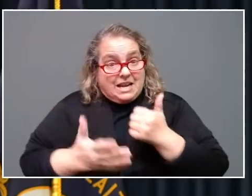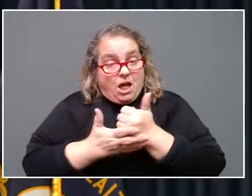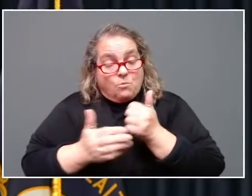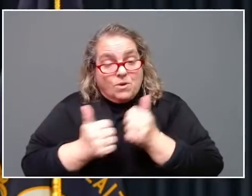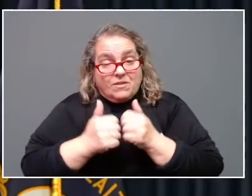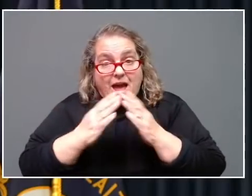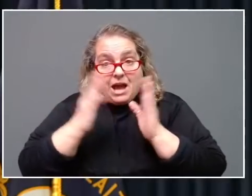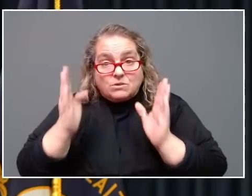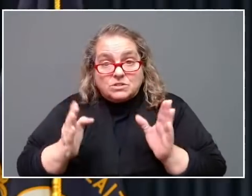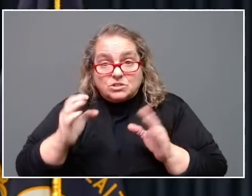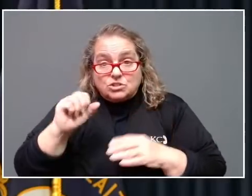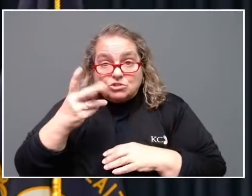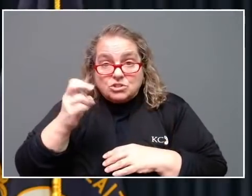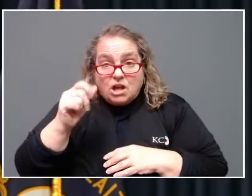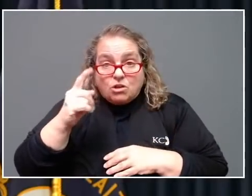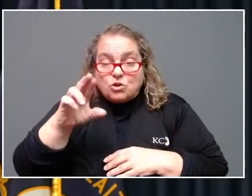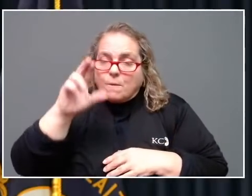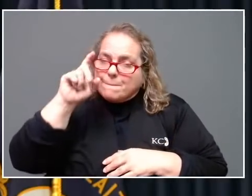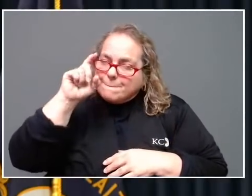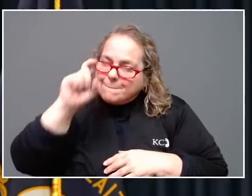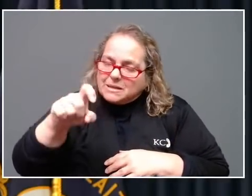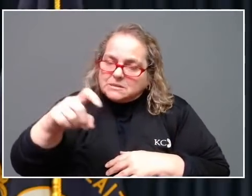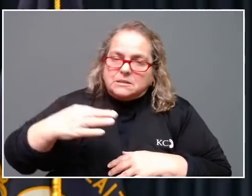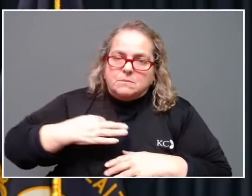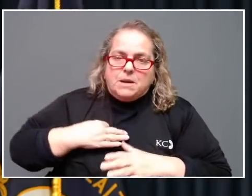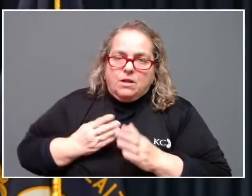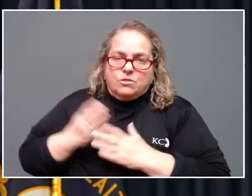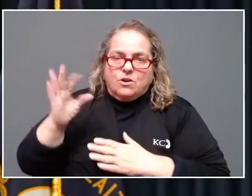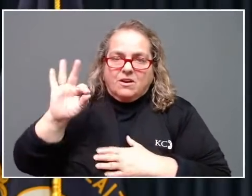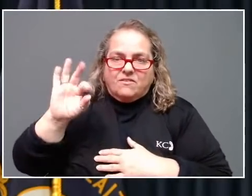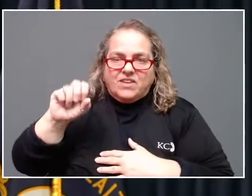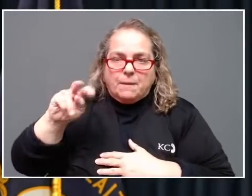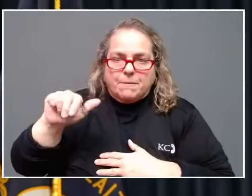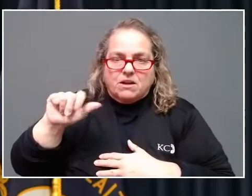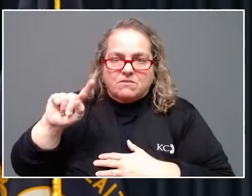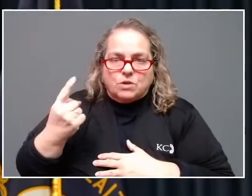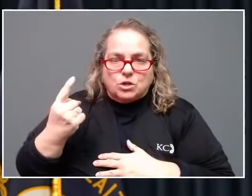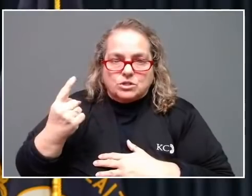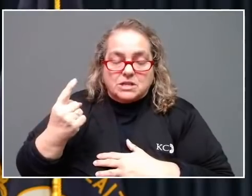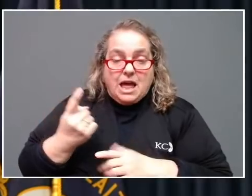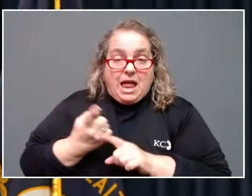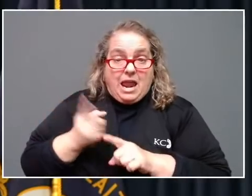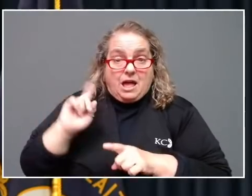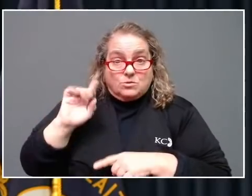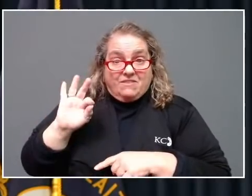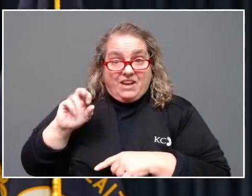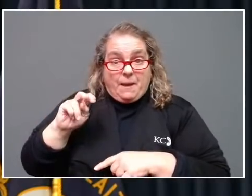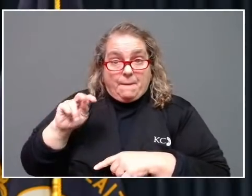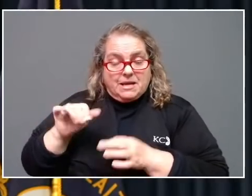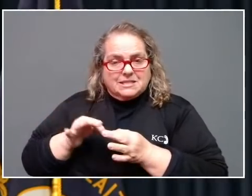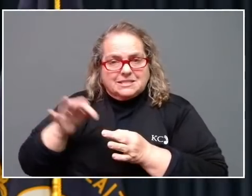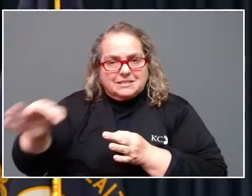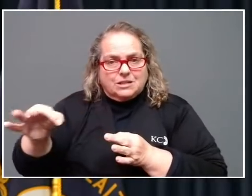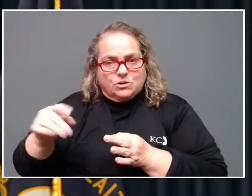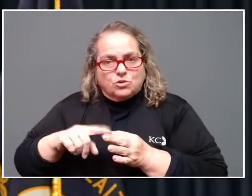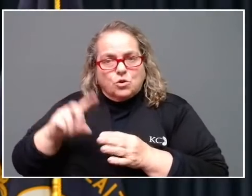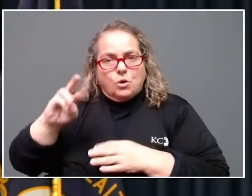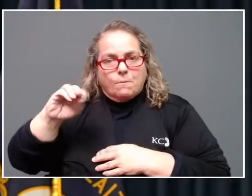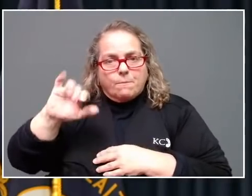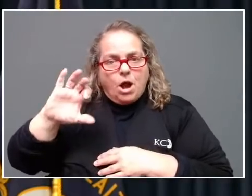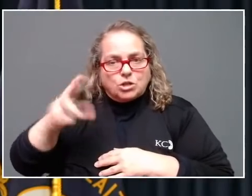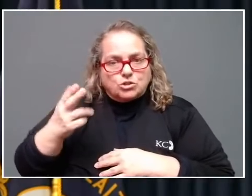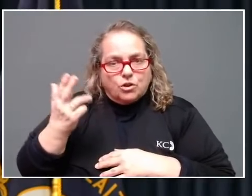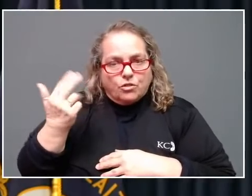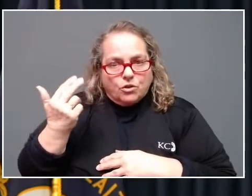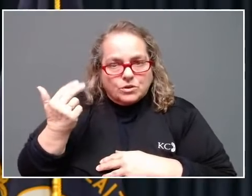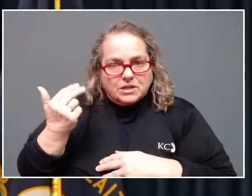apply through FEMA. Last week, the deadline for FEMA assistance was extended to Sunday, March 13th. So again, to